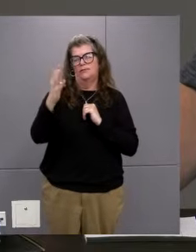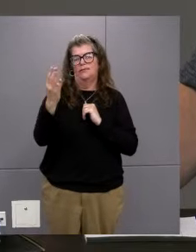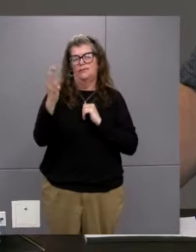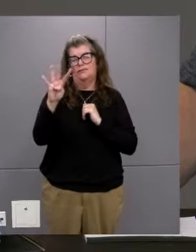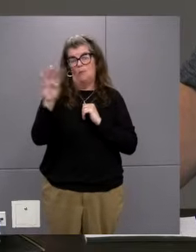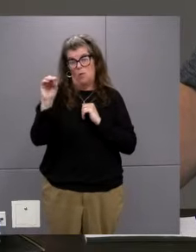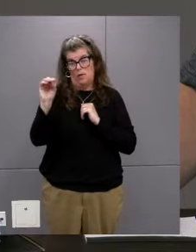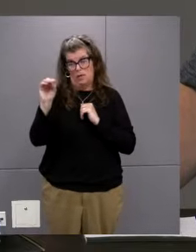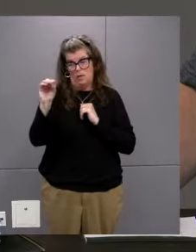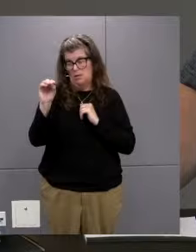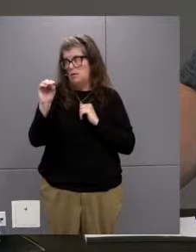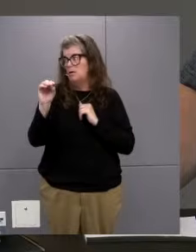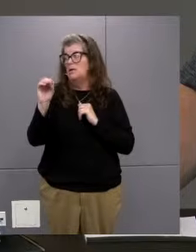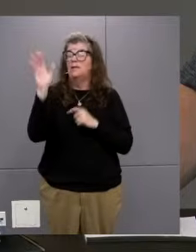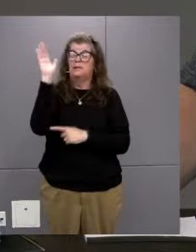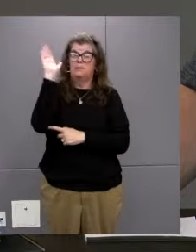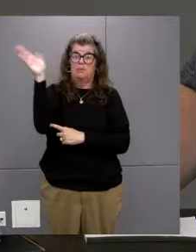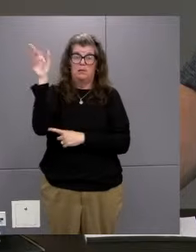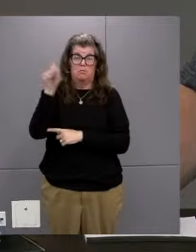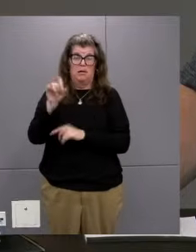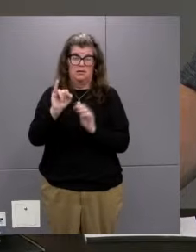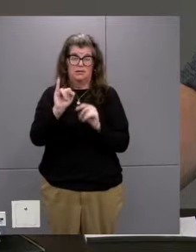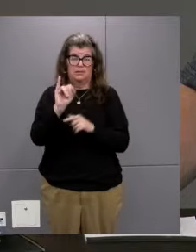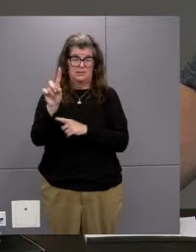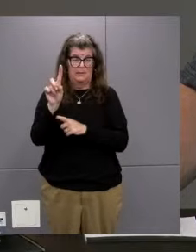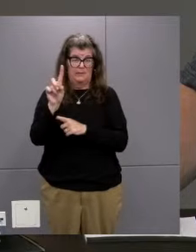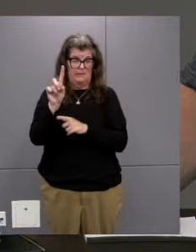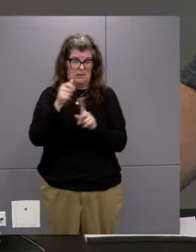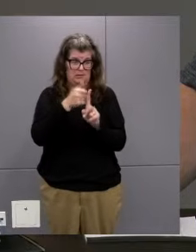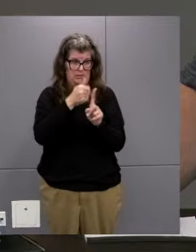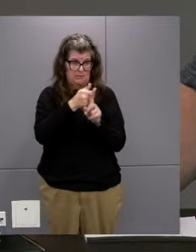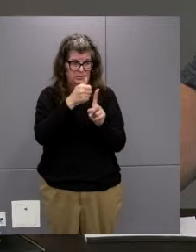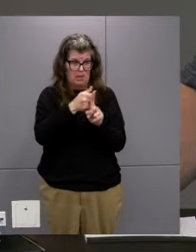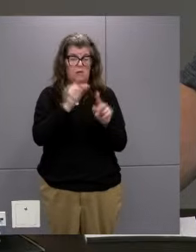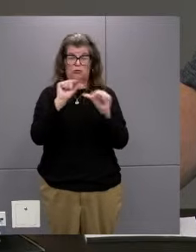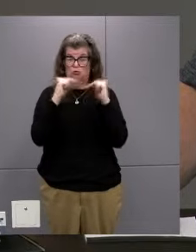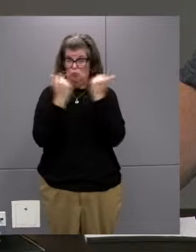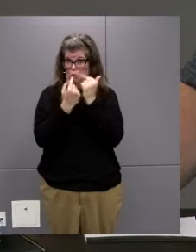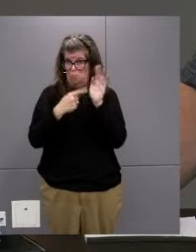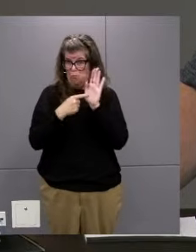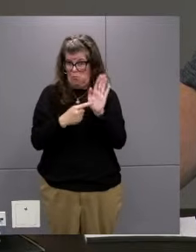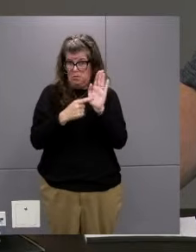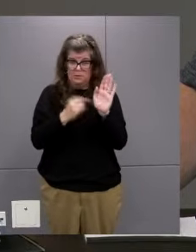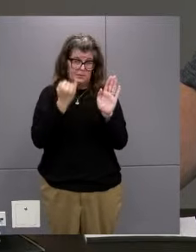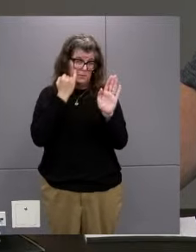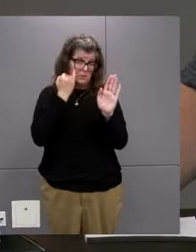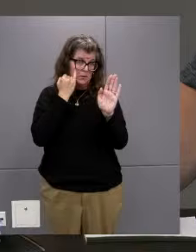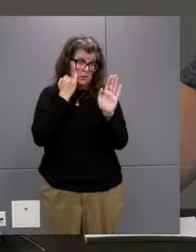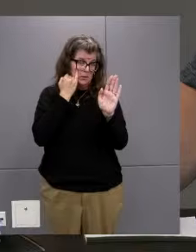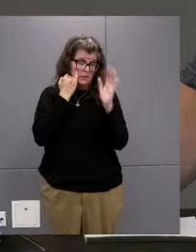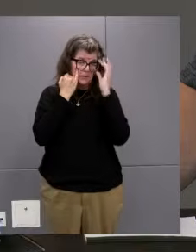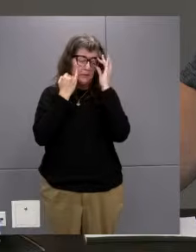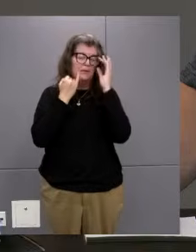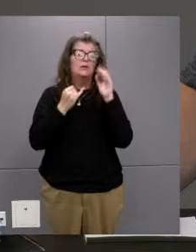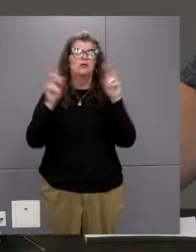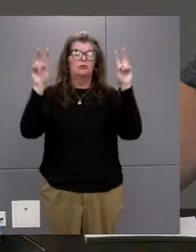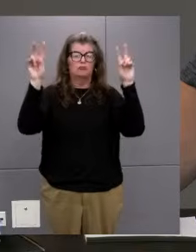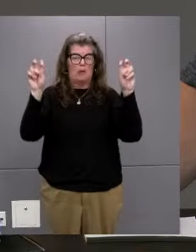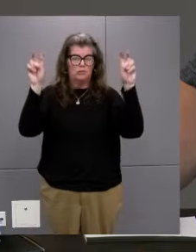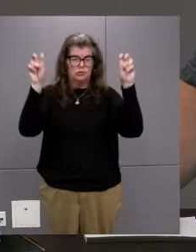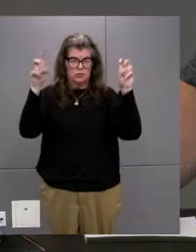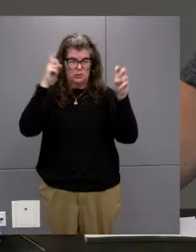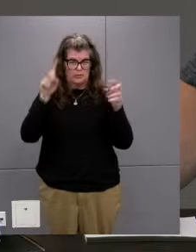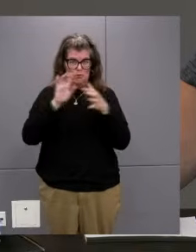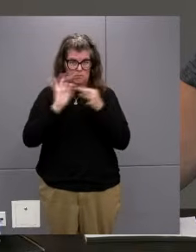1640, speakers must identify themselves and any group they may represent. They must identify the subject matter of their